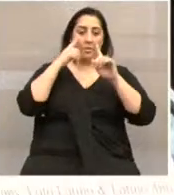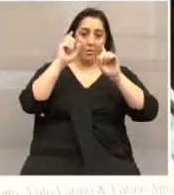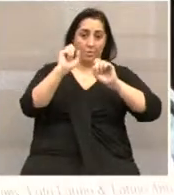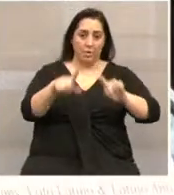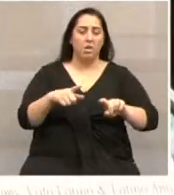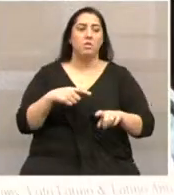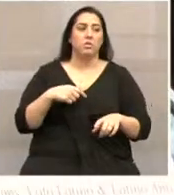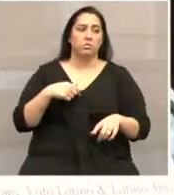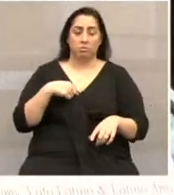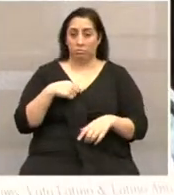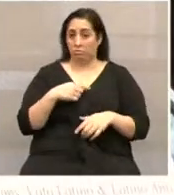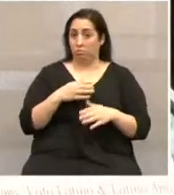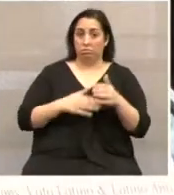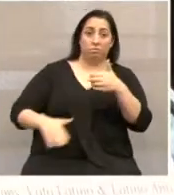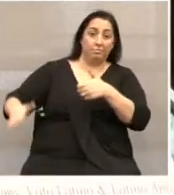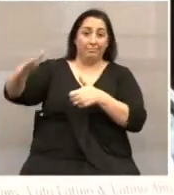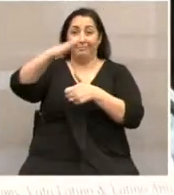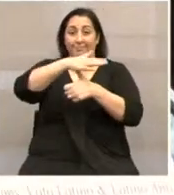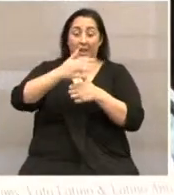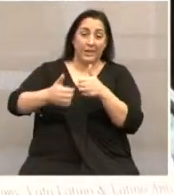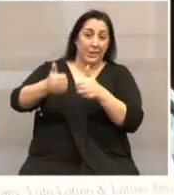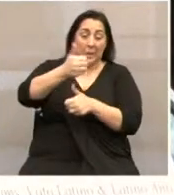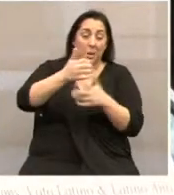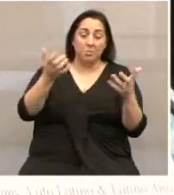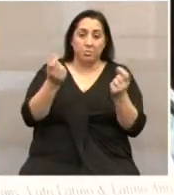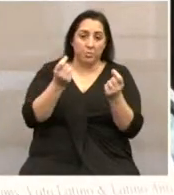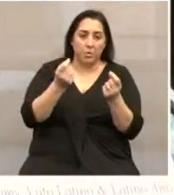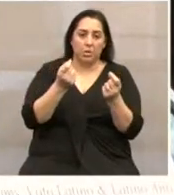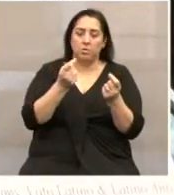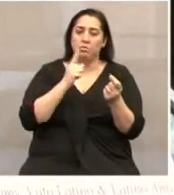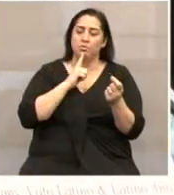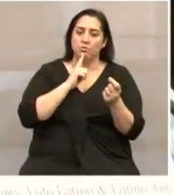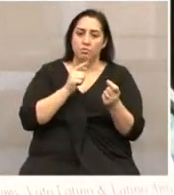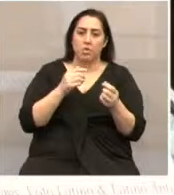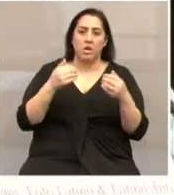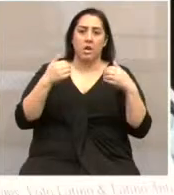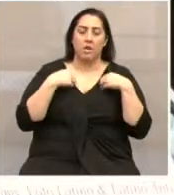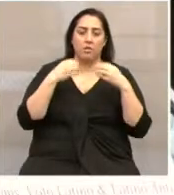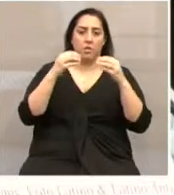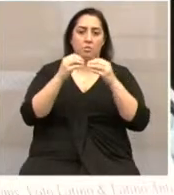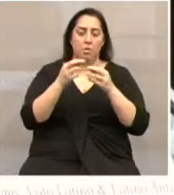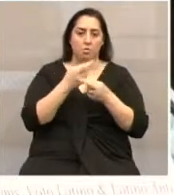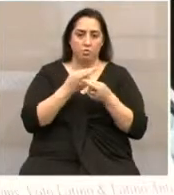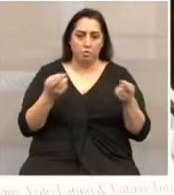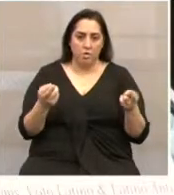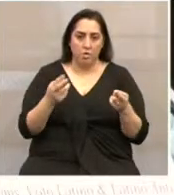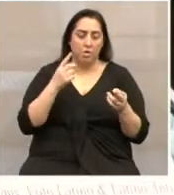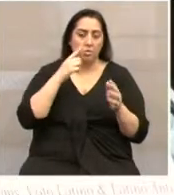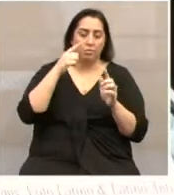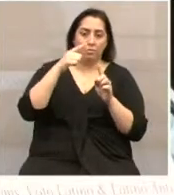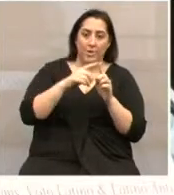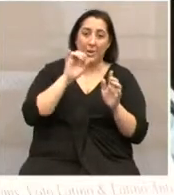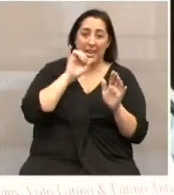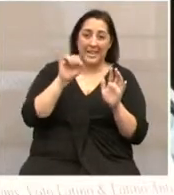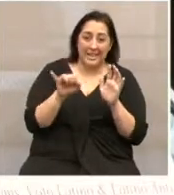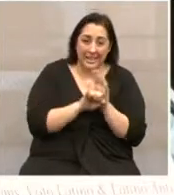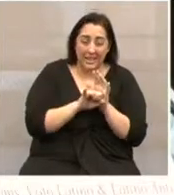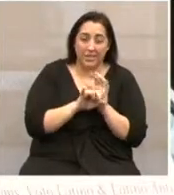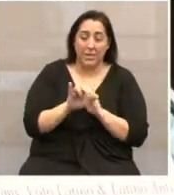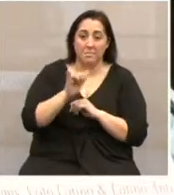I think the number one thing is dedicating more resources to identifying Spanish language